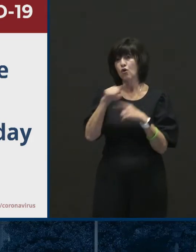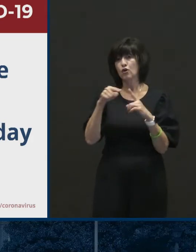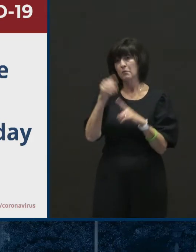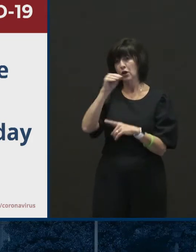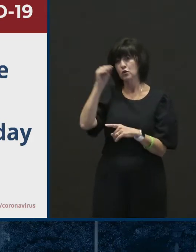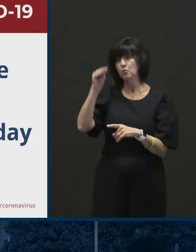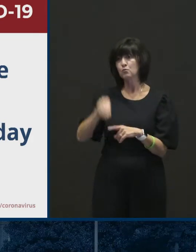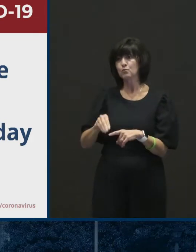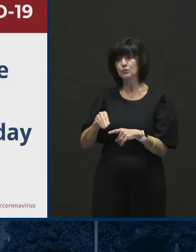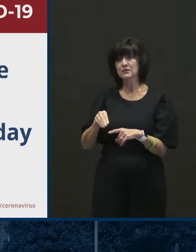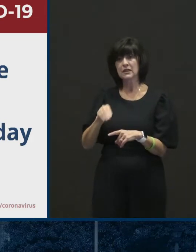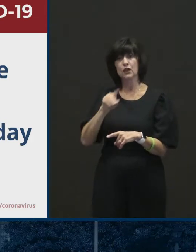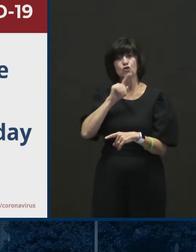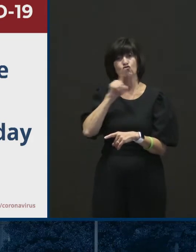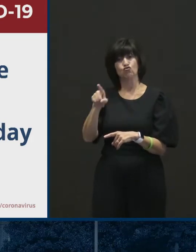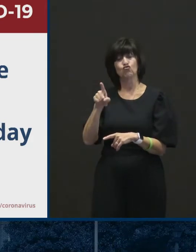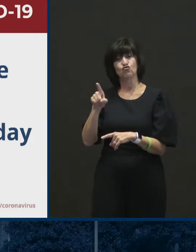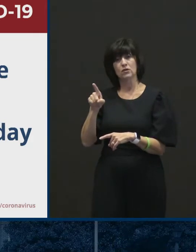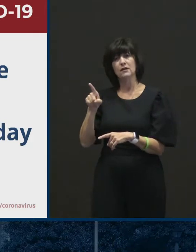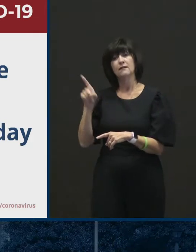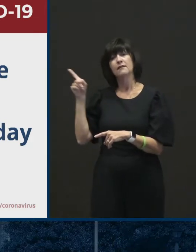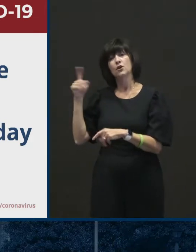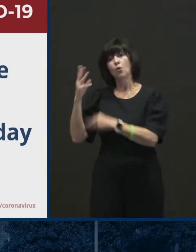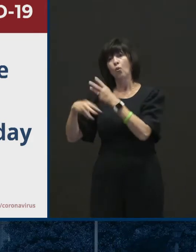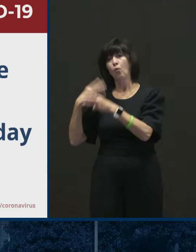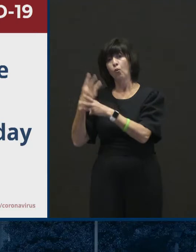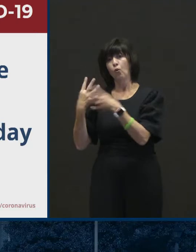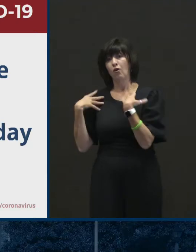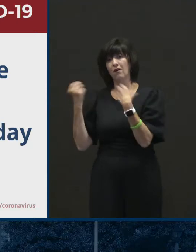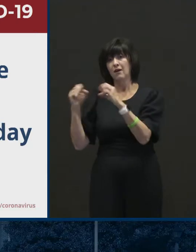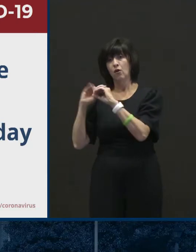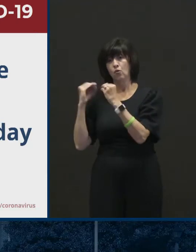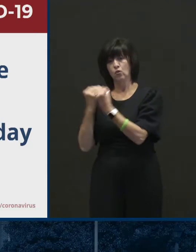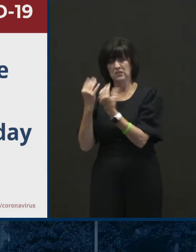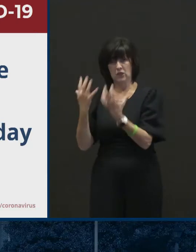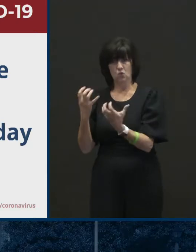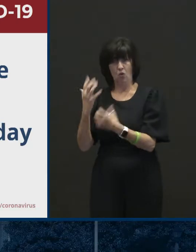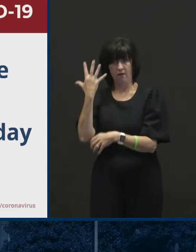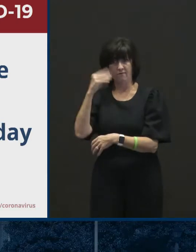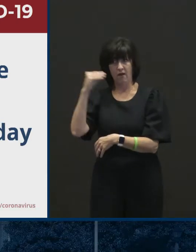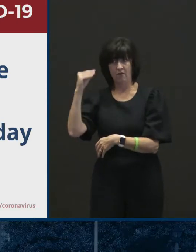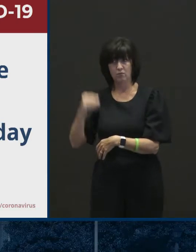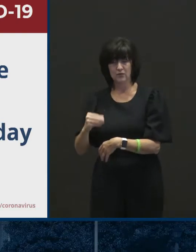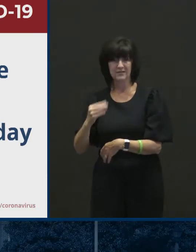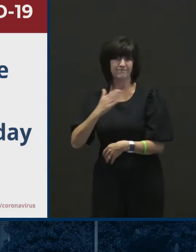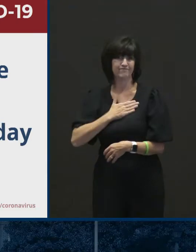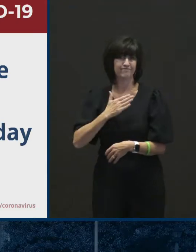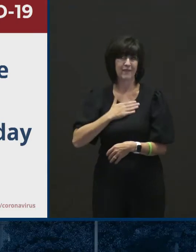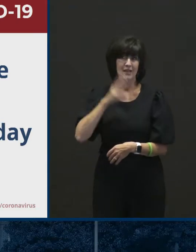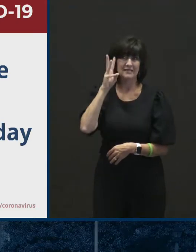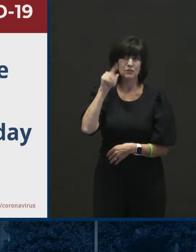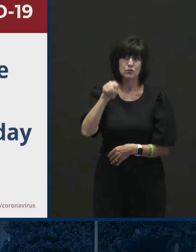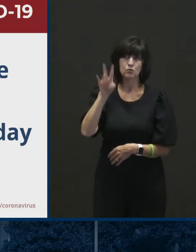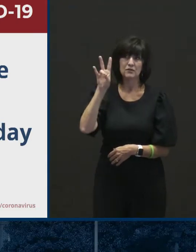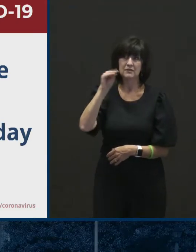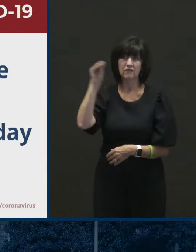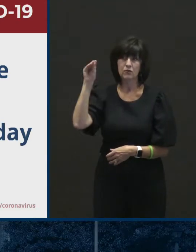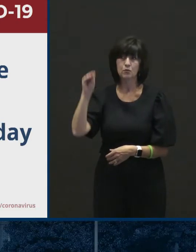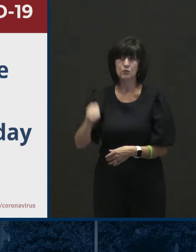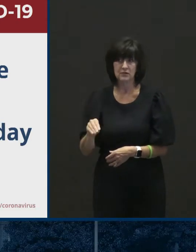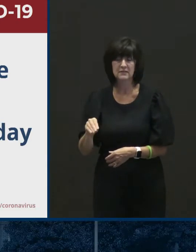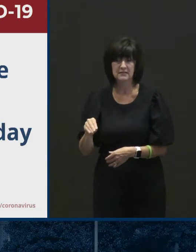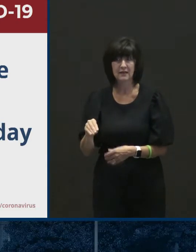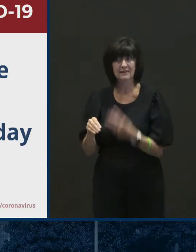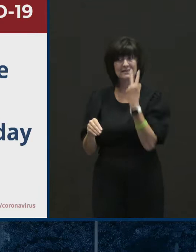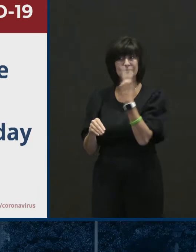5% positive. Obviously, the gating criteria for the schools is 3%. And that's both a function of additional cases. You can